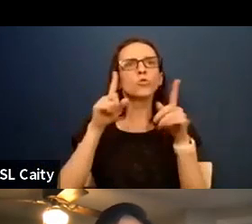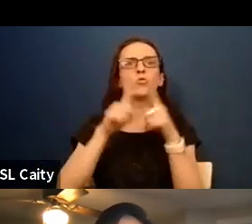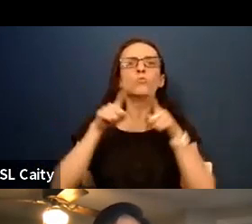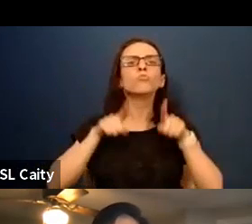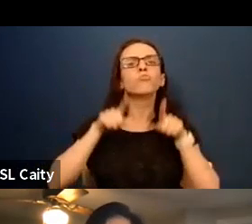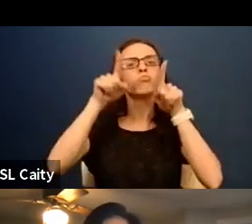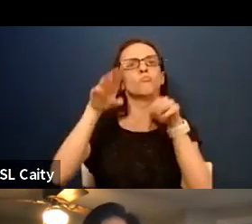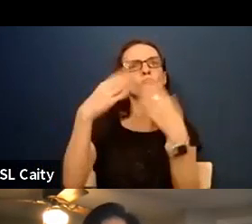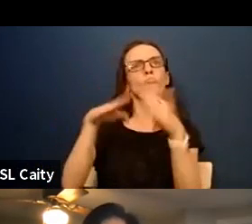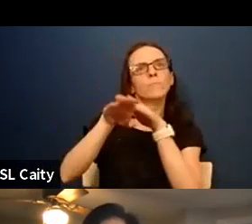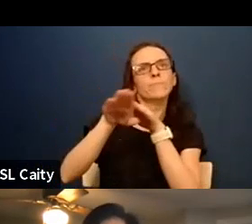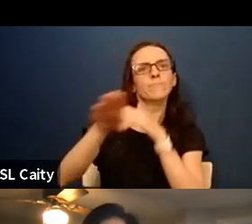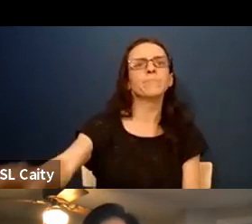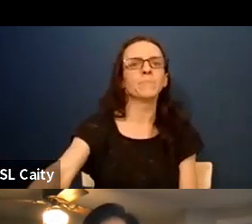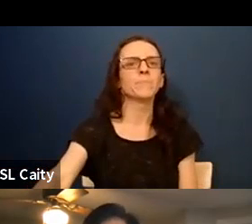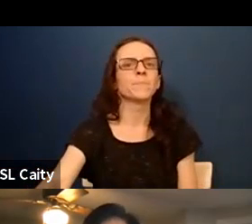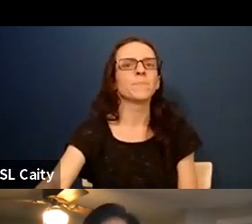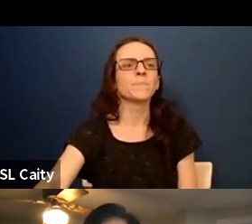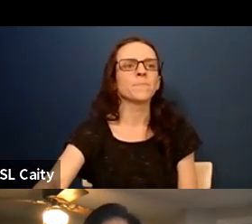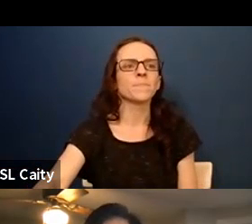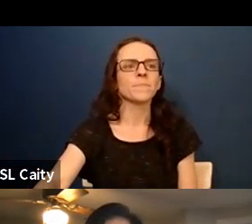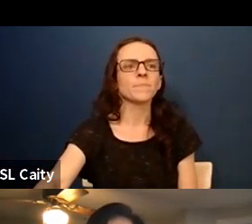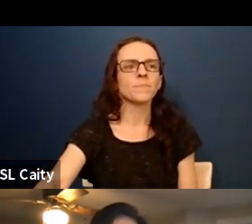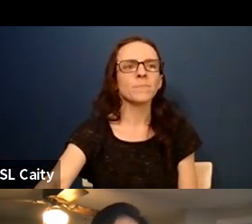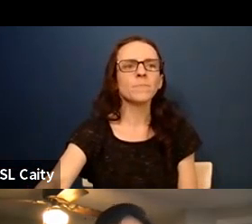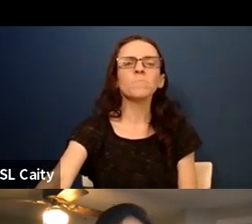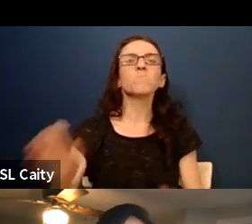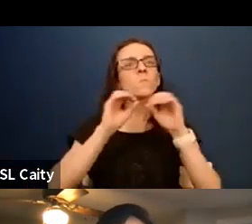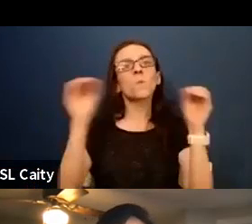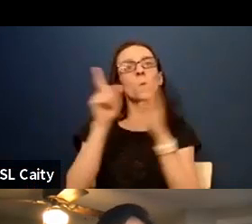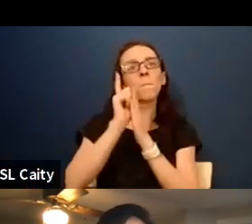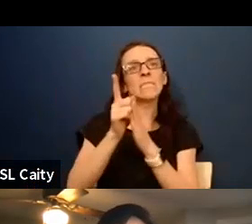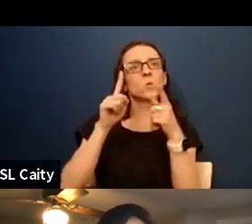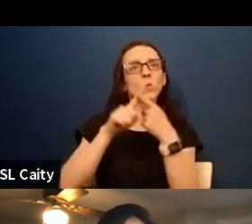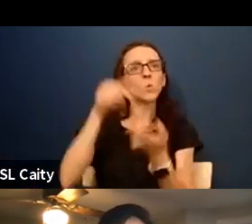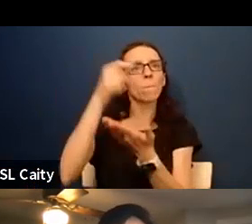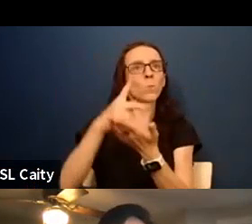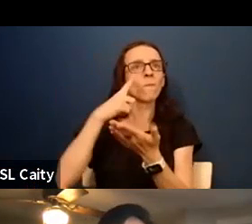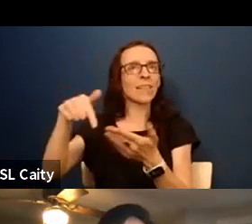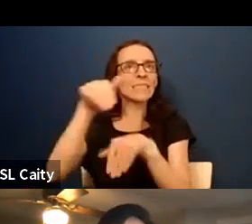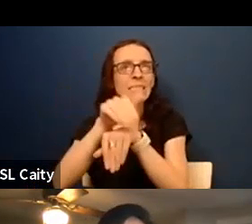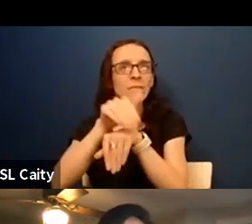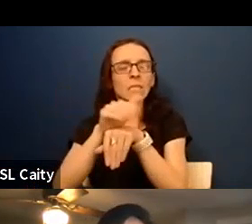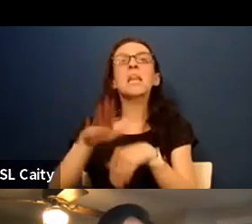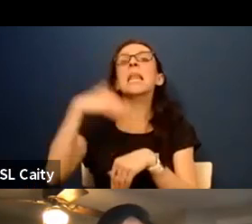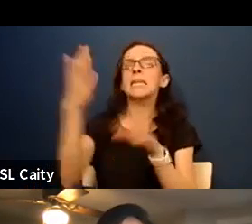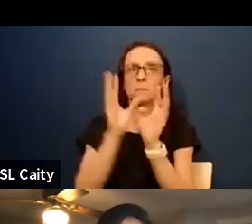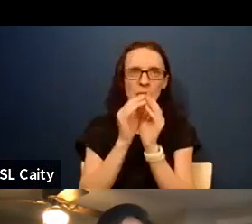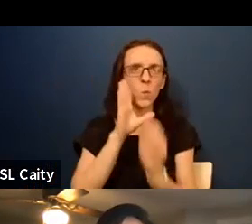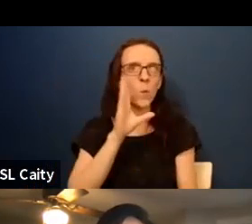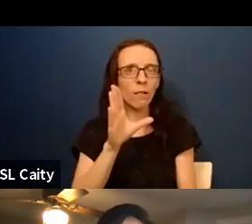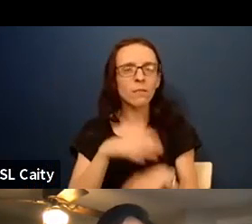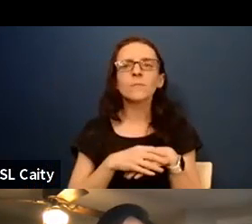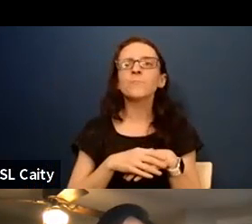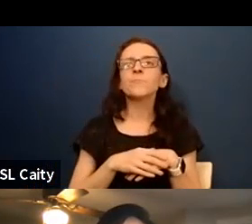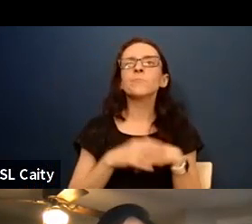interpreters. There are no minutes to approve this evening. They will be at the next meeting. So we'll move